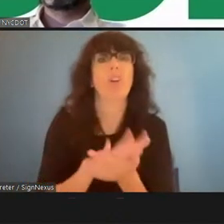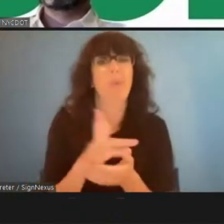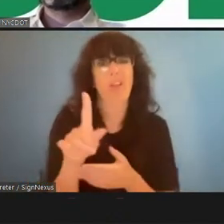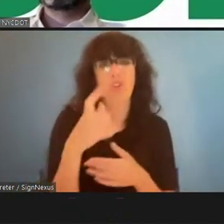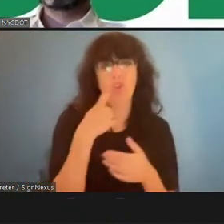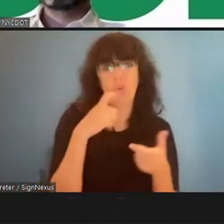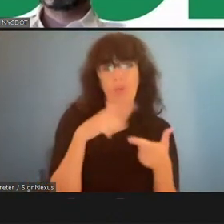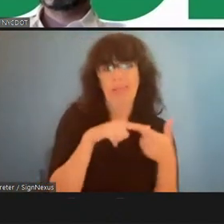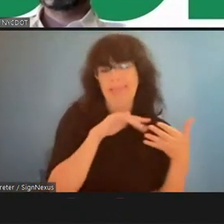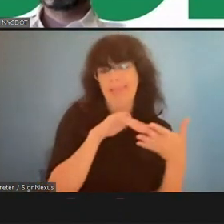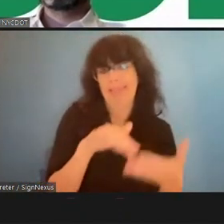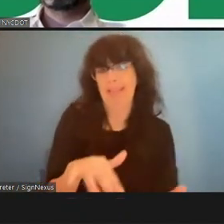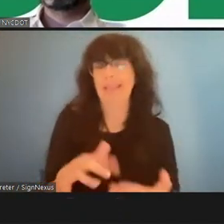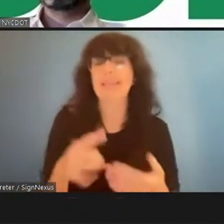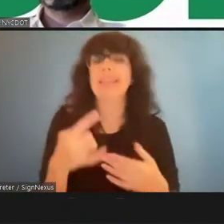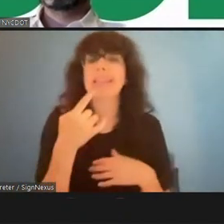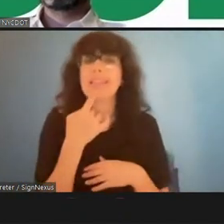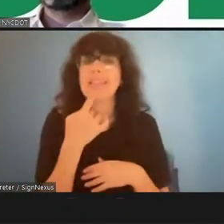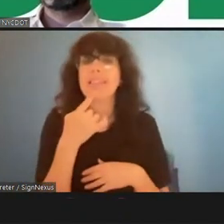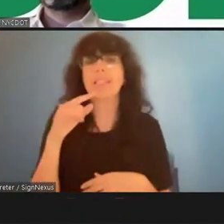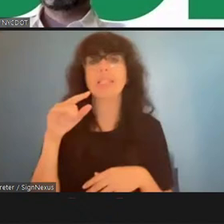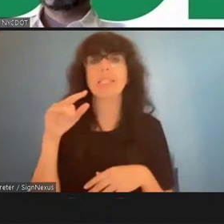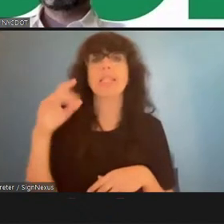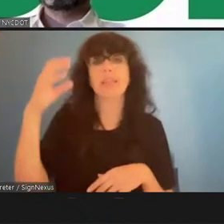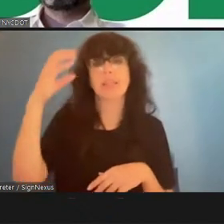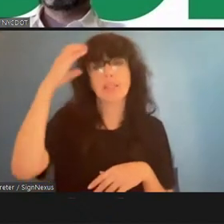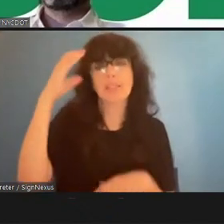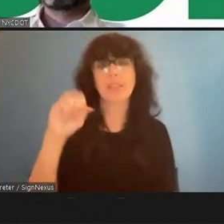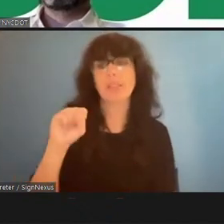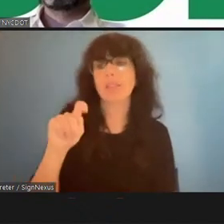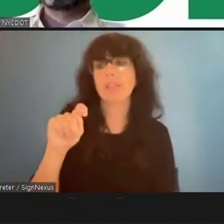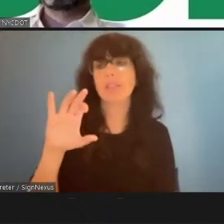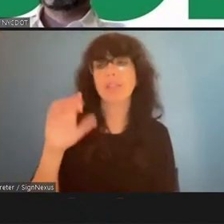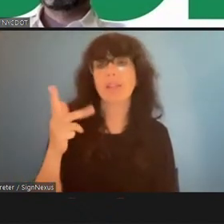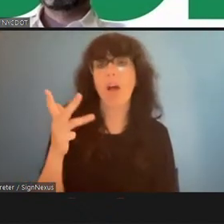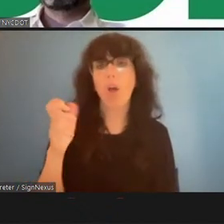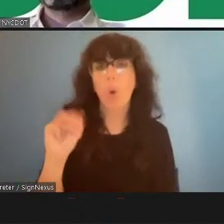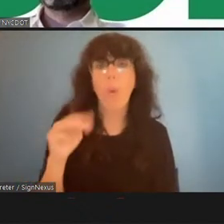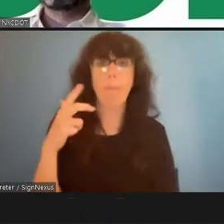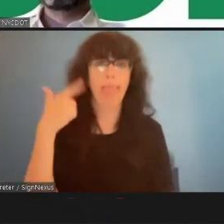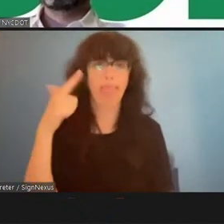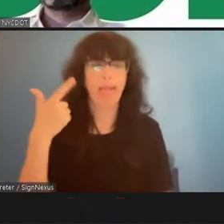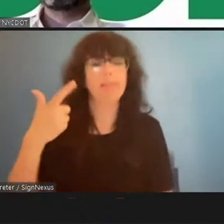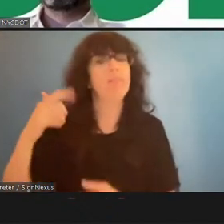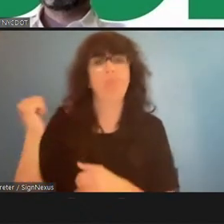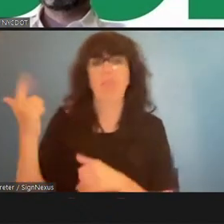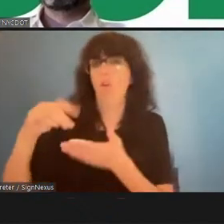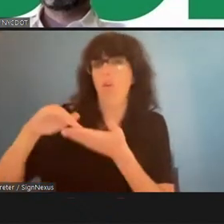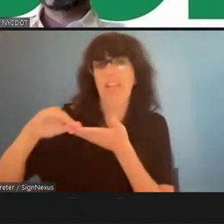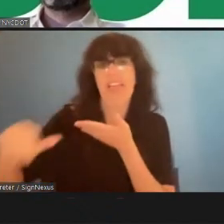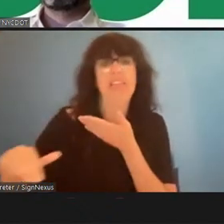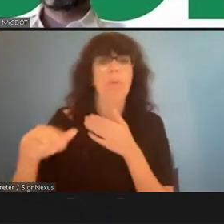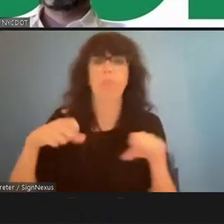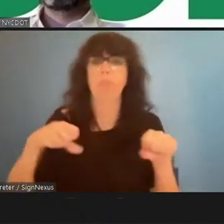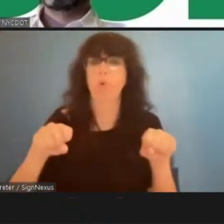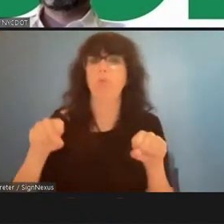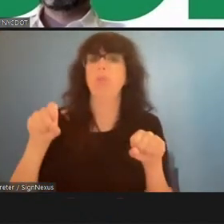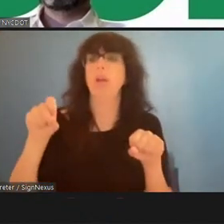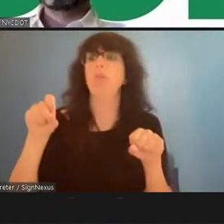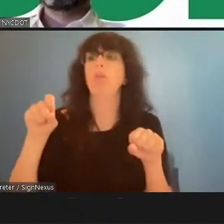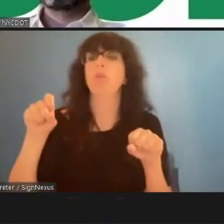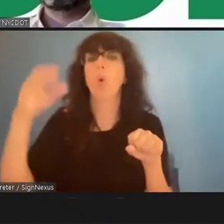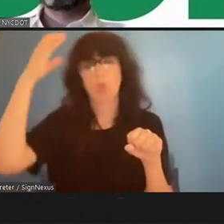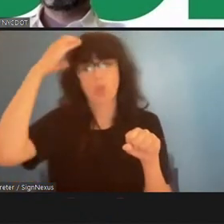that uh note stockholm and london stockholm exempts motorcycles 100 london exempts